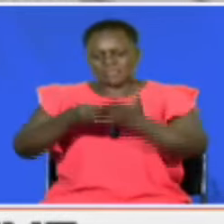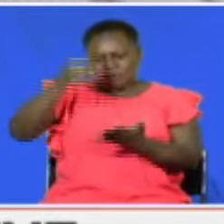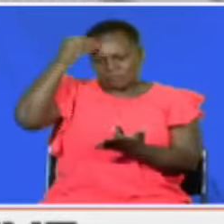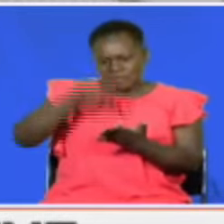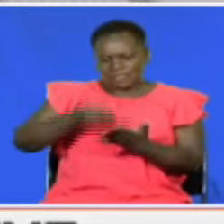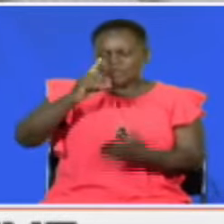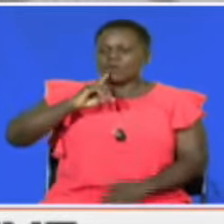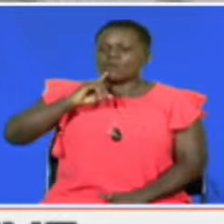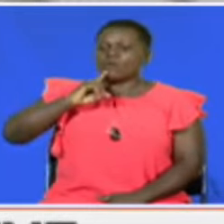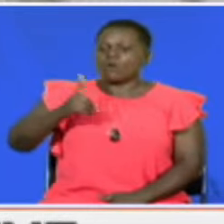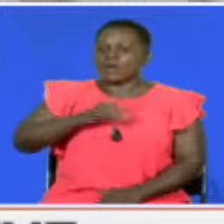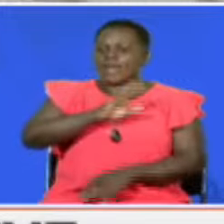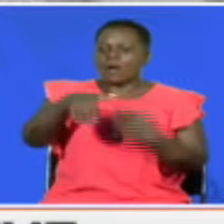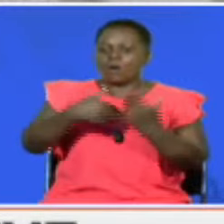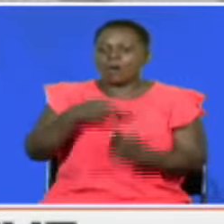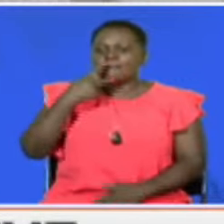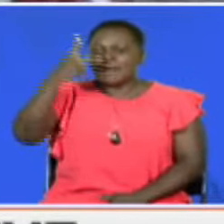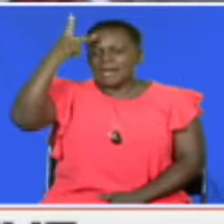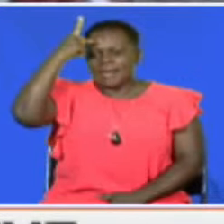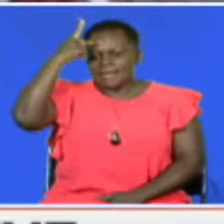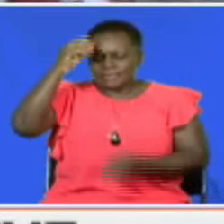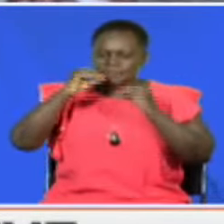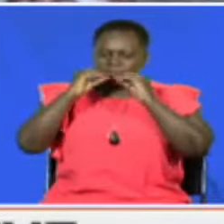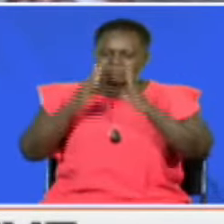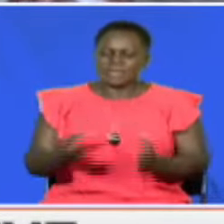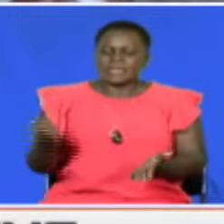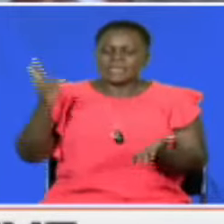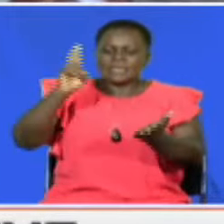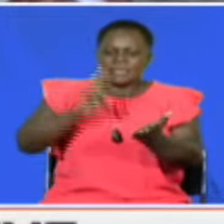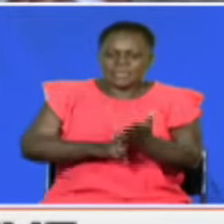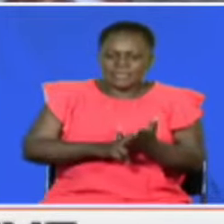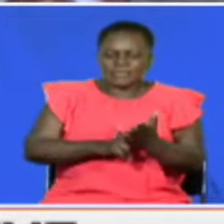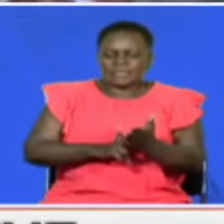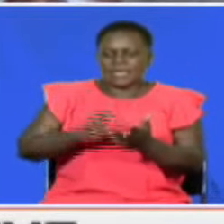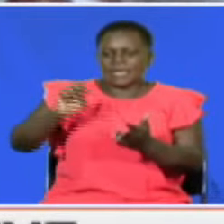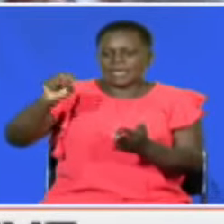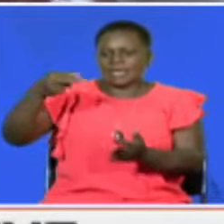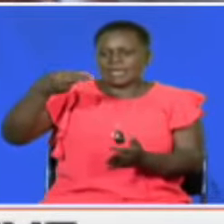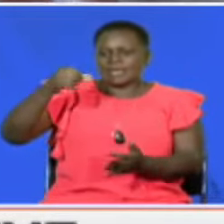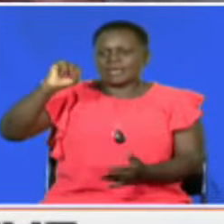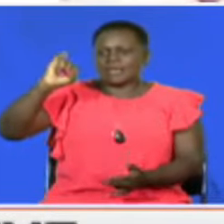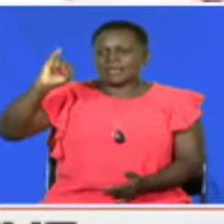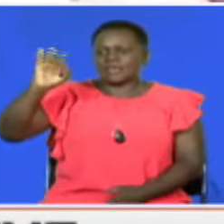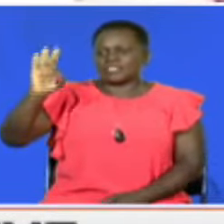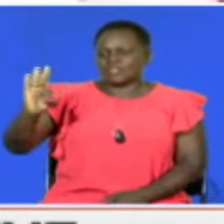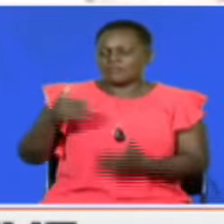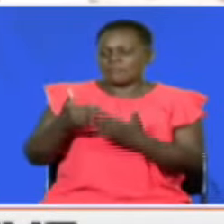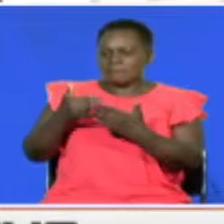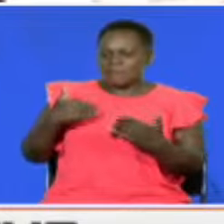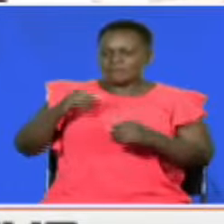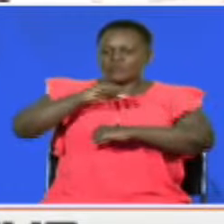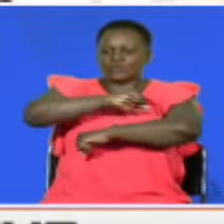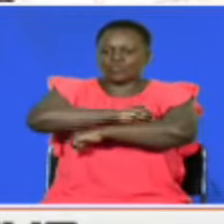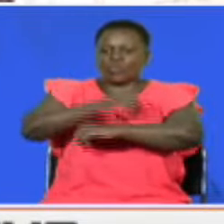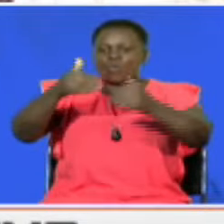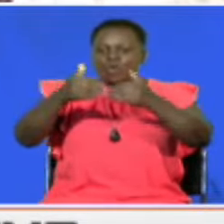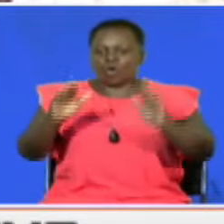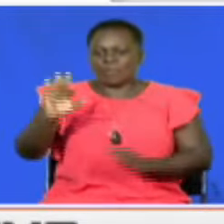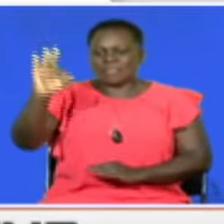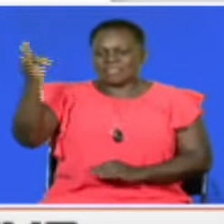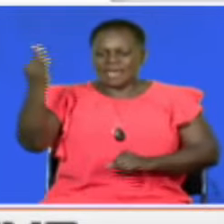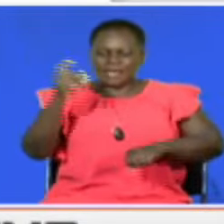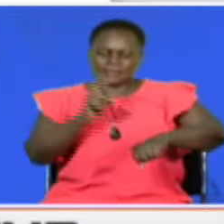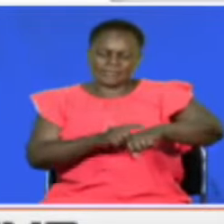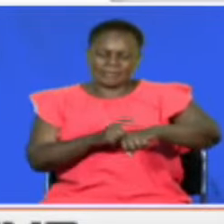Education has directed all parents and teachers to register with the Social Health Insurance Fund before the schools open for third